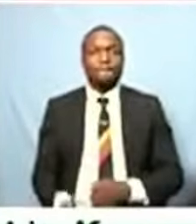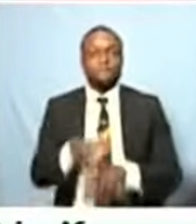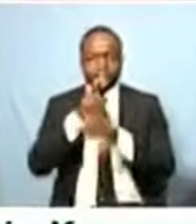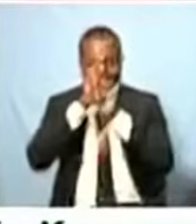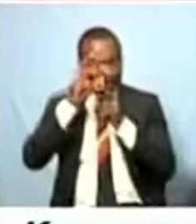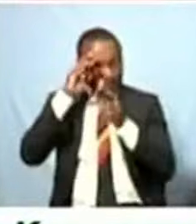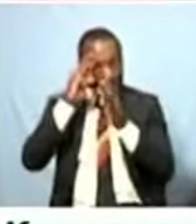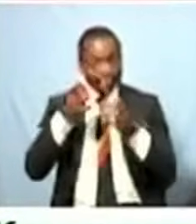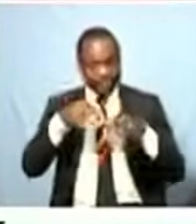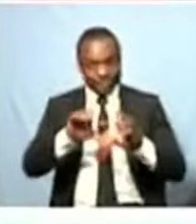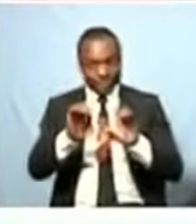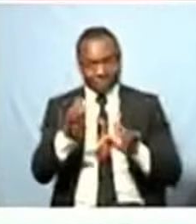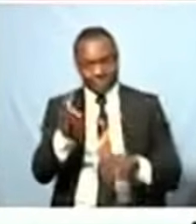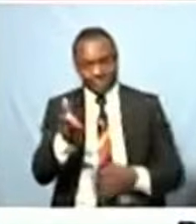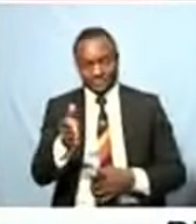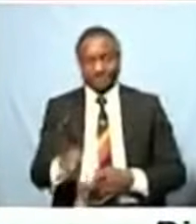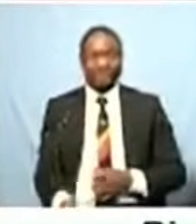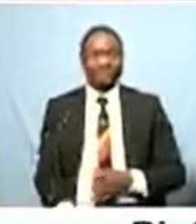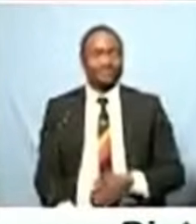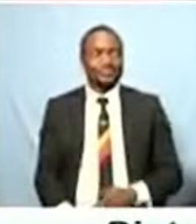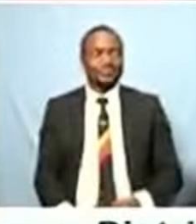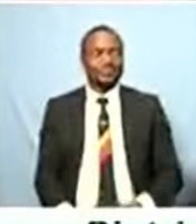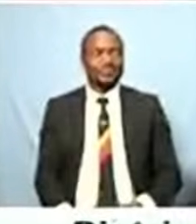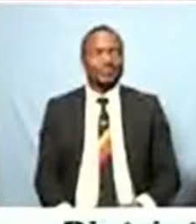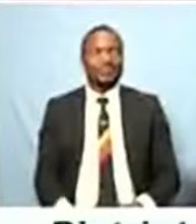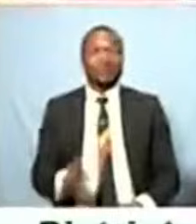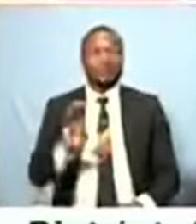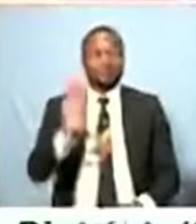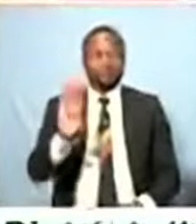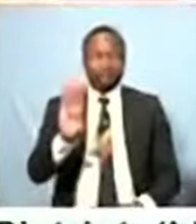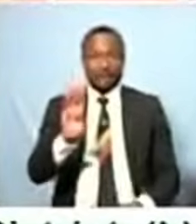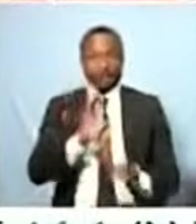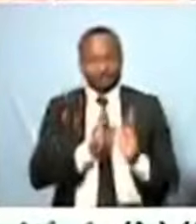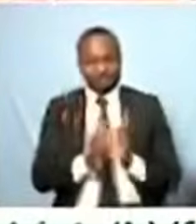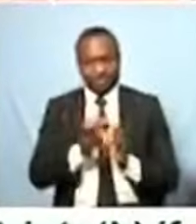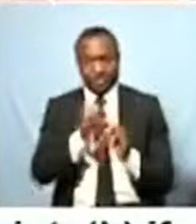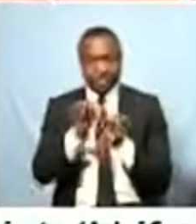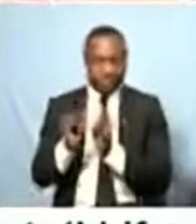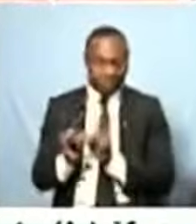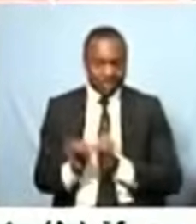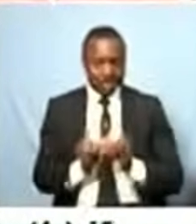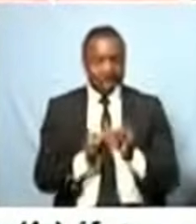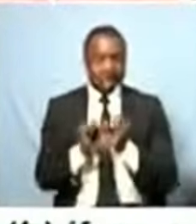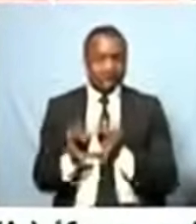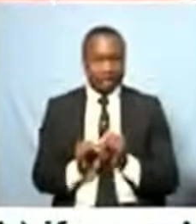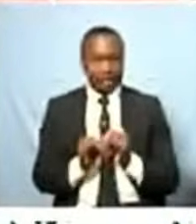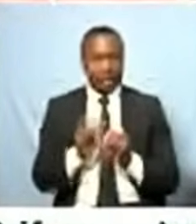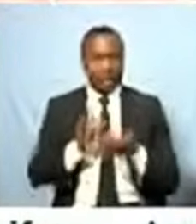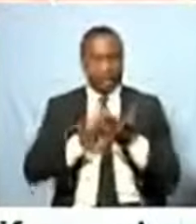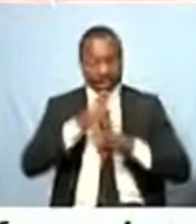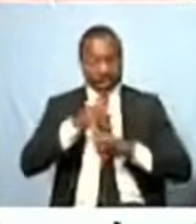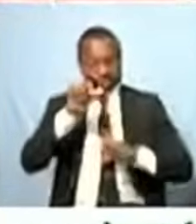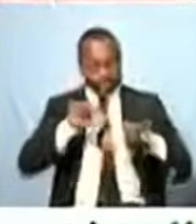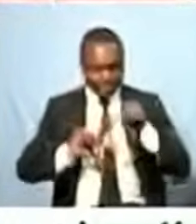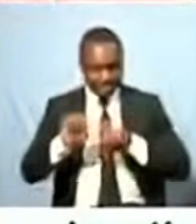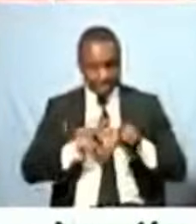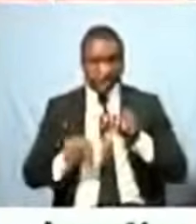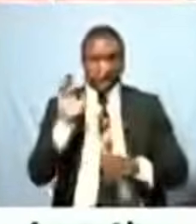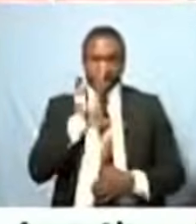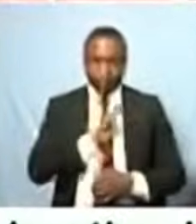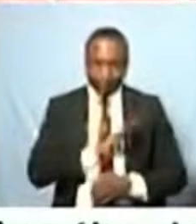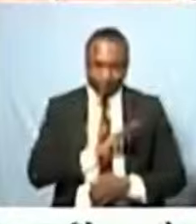Honorable Minister, you may continue. Thank you. B, the plans will be implemented once an assessment is